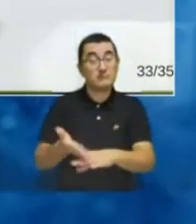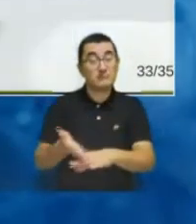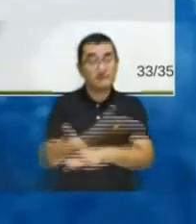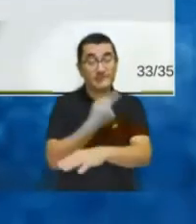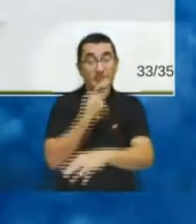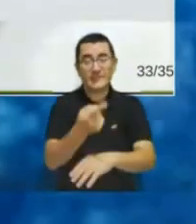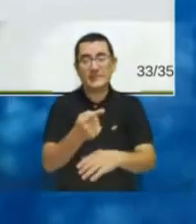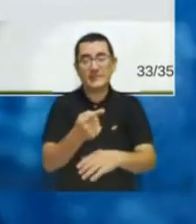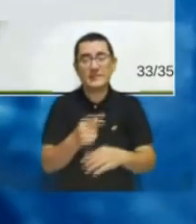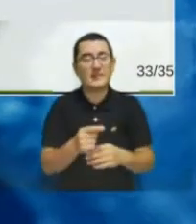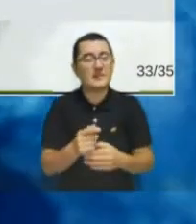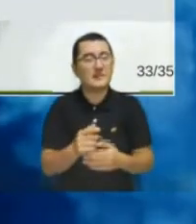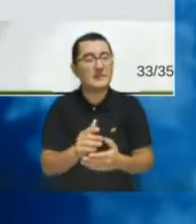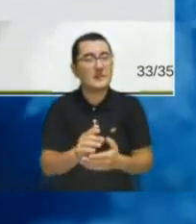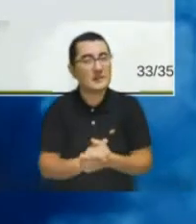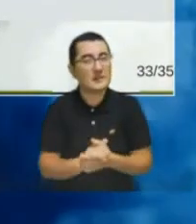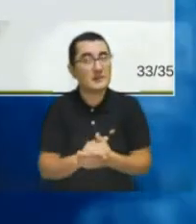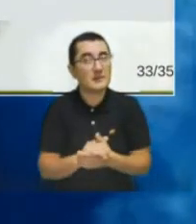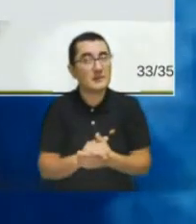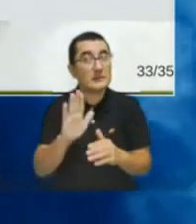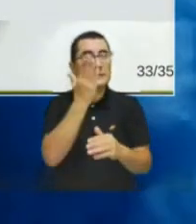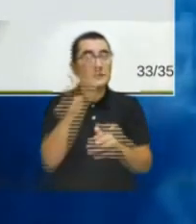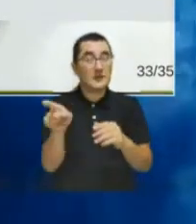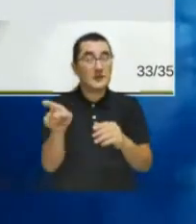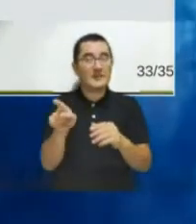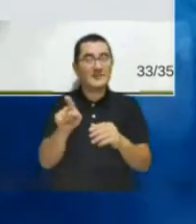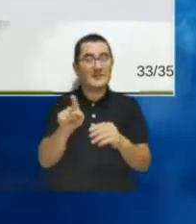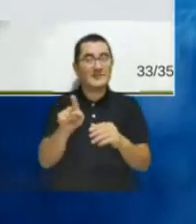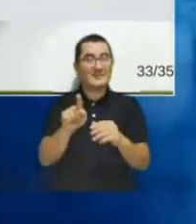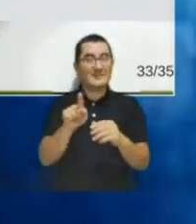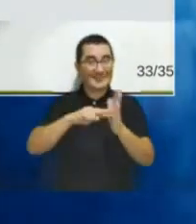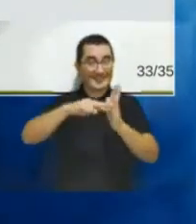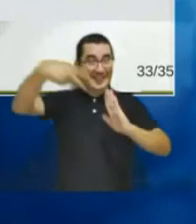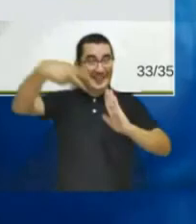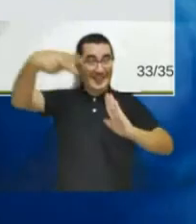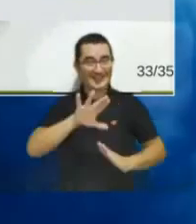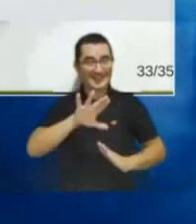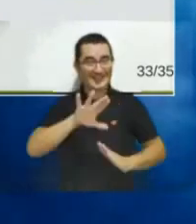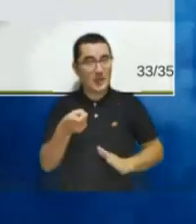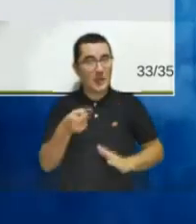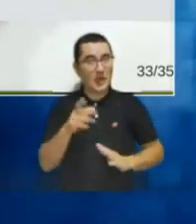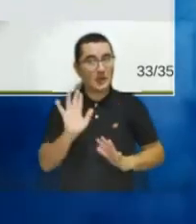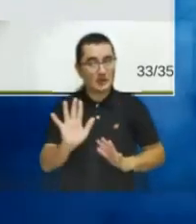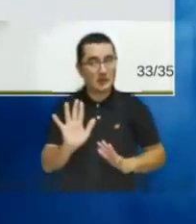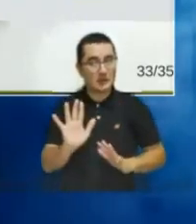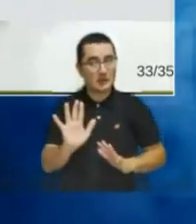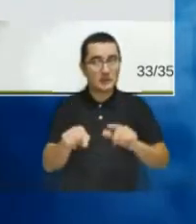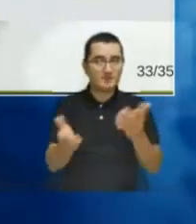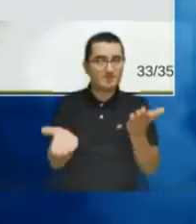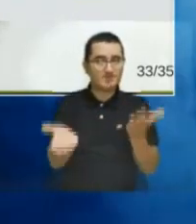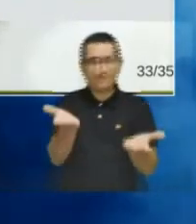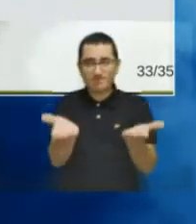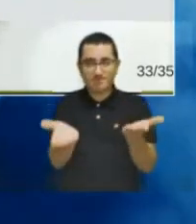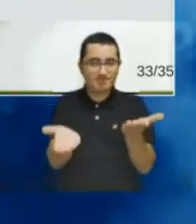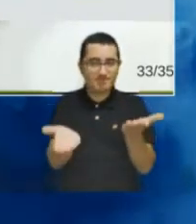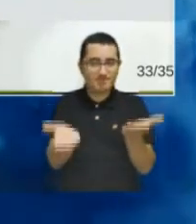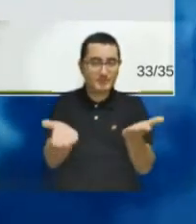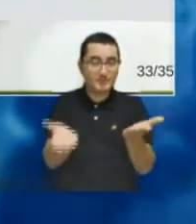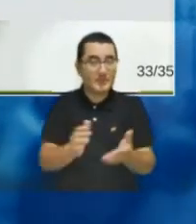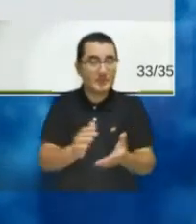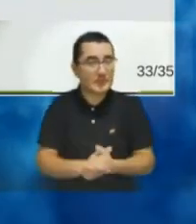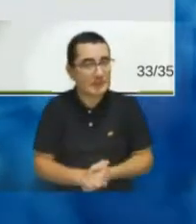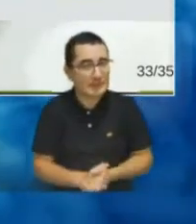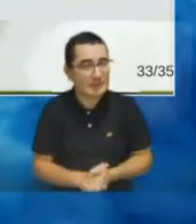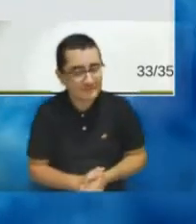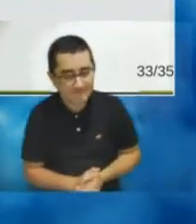that. And it's respect of 5G technology. There is a position that actually one can say that it's ambivalent. And this is extensive